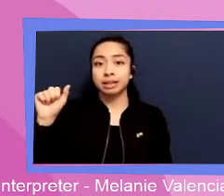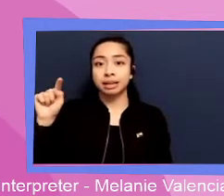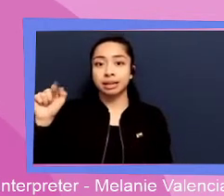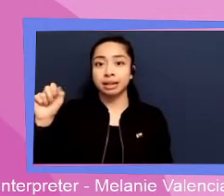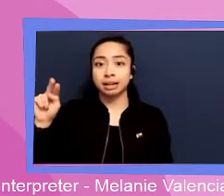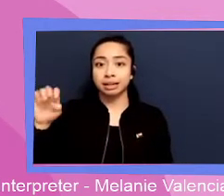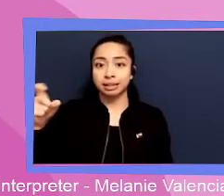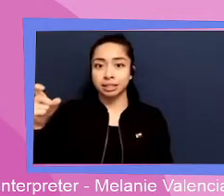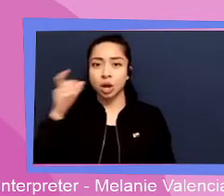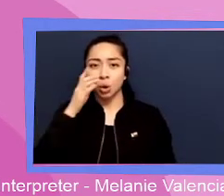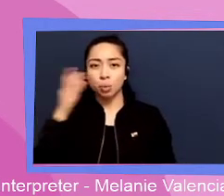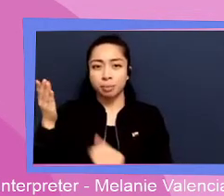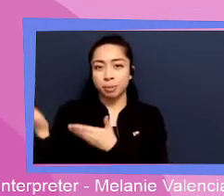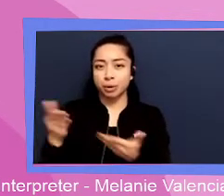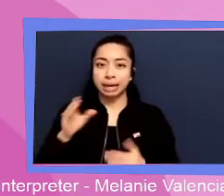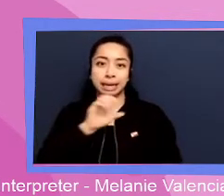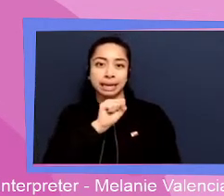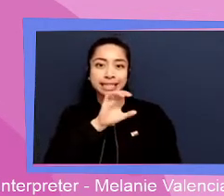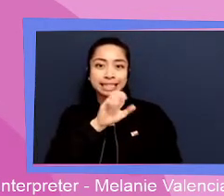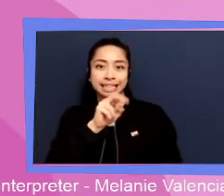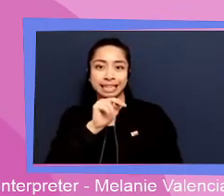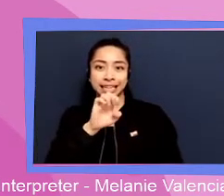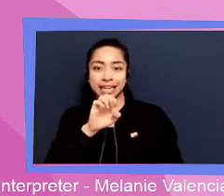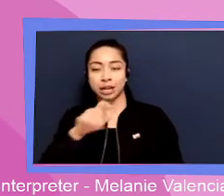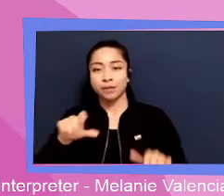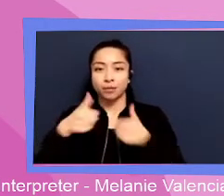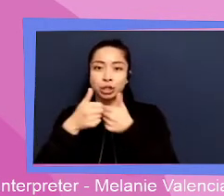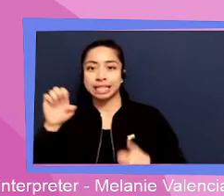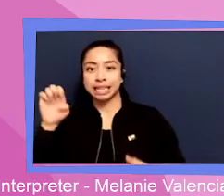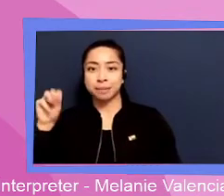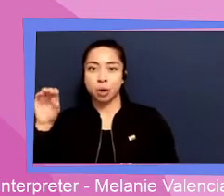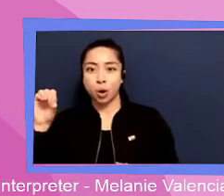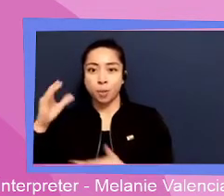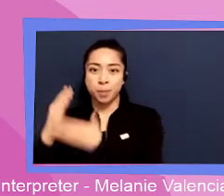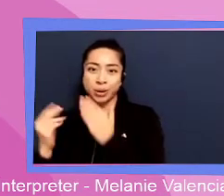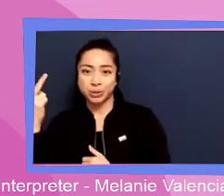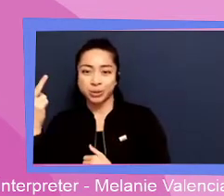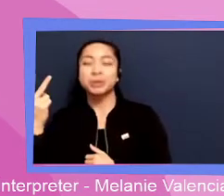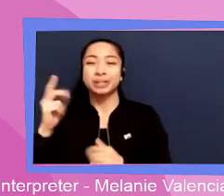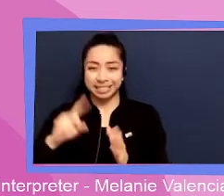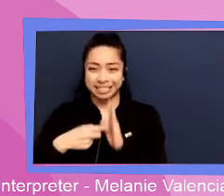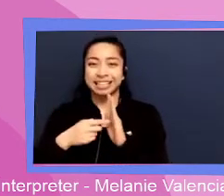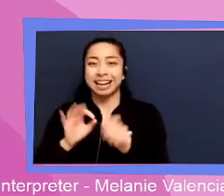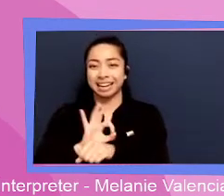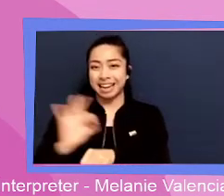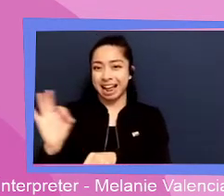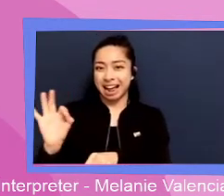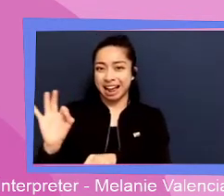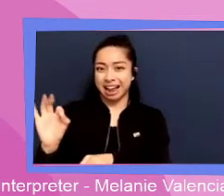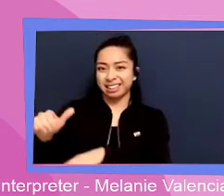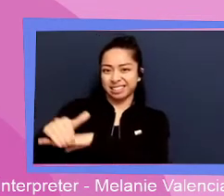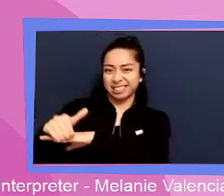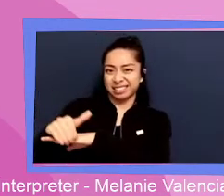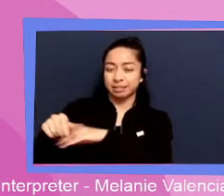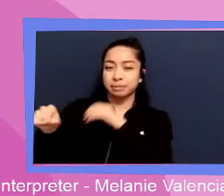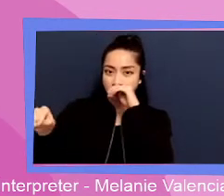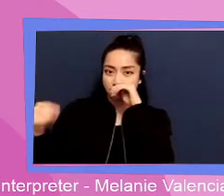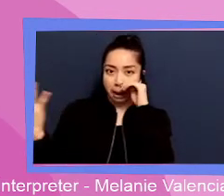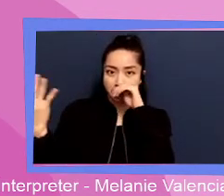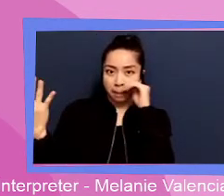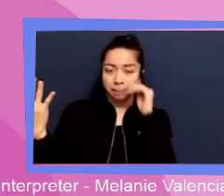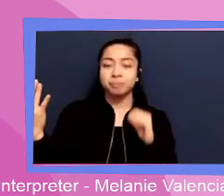Scene versus Emo Part 2. which will be at 9 p.m. this Friday. So you can check out